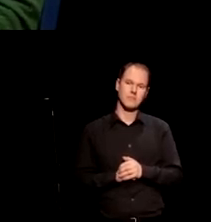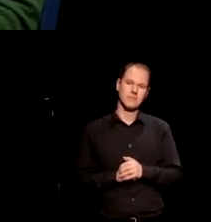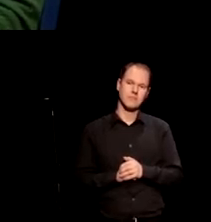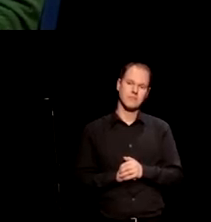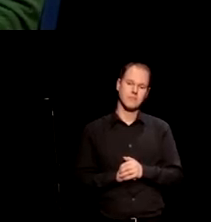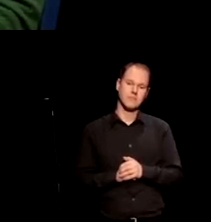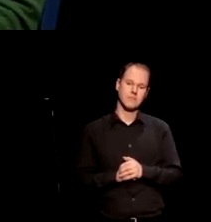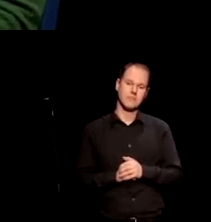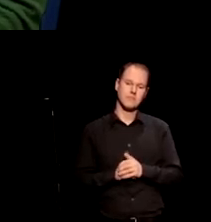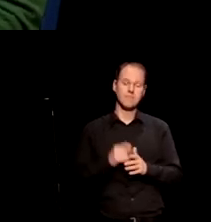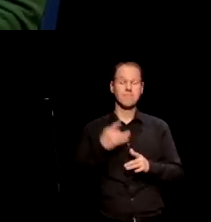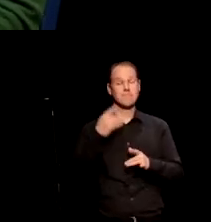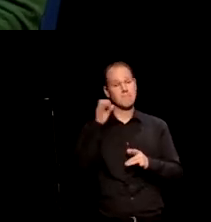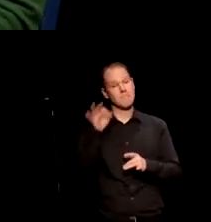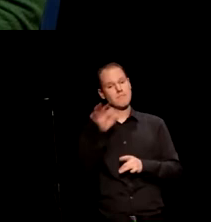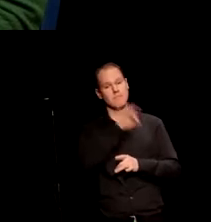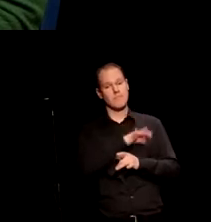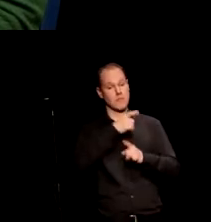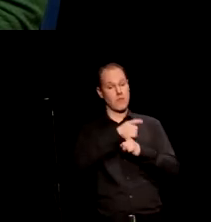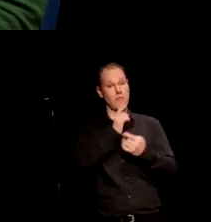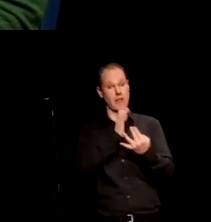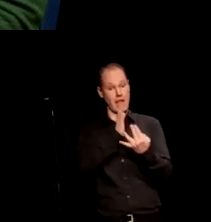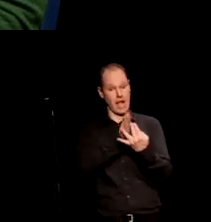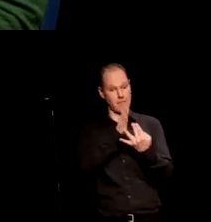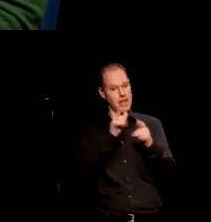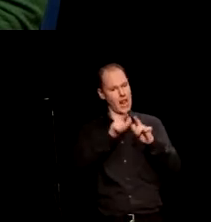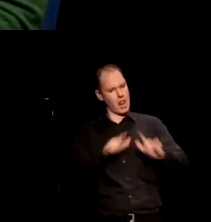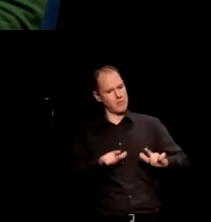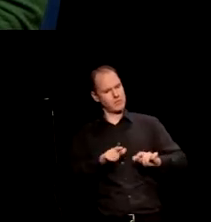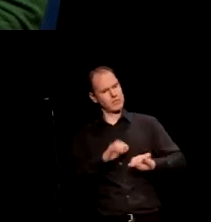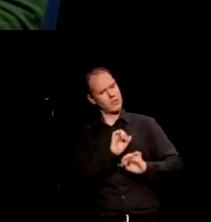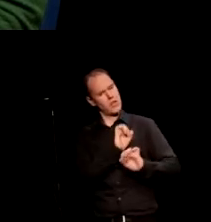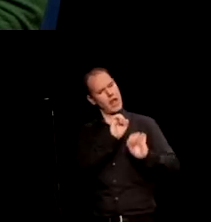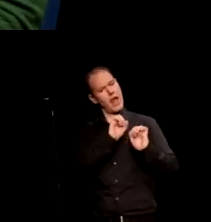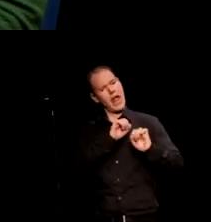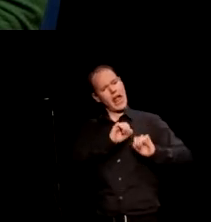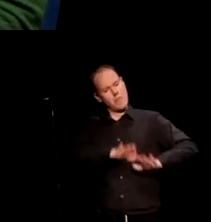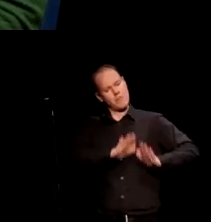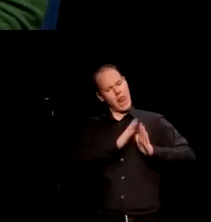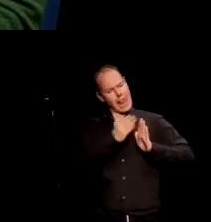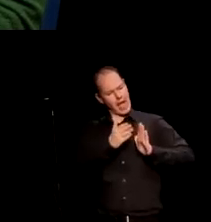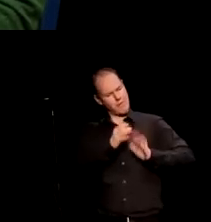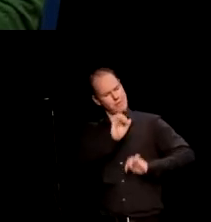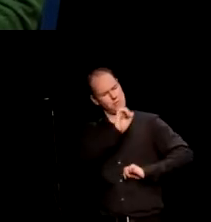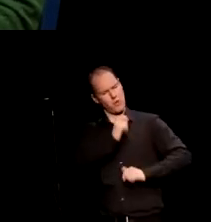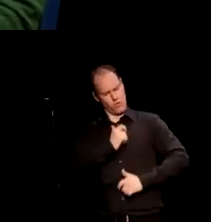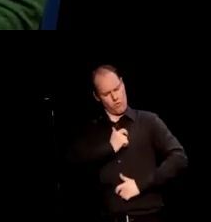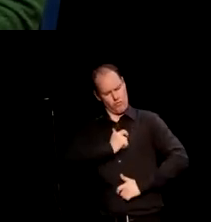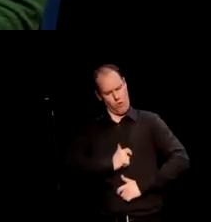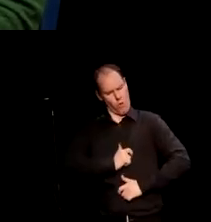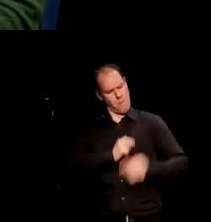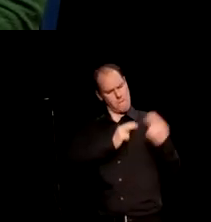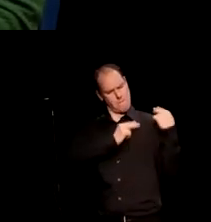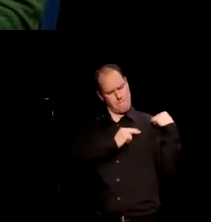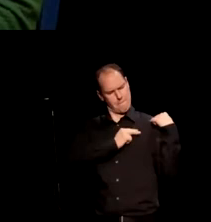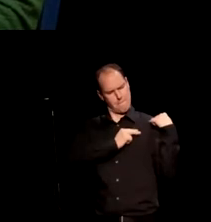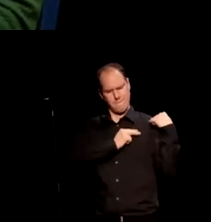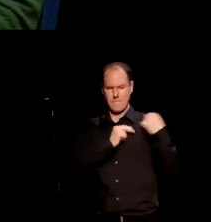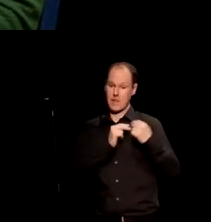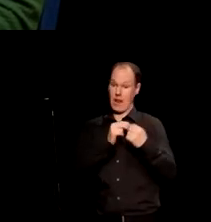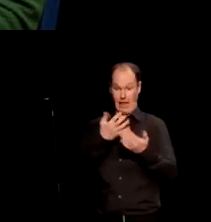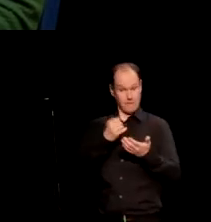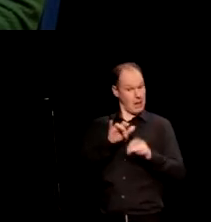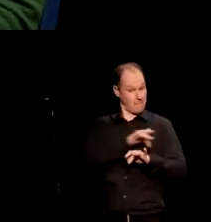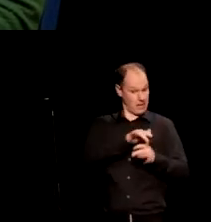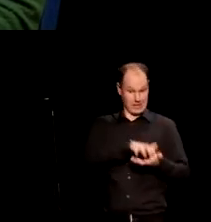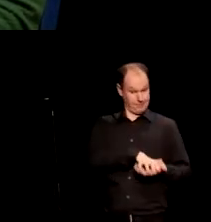you know, talking about accessibility and access in the place. So what's the role of the library as a gatekeeper as well? So these archives, you know, a lot of